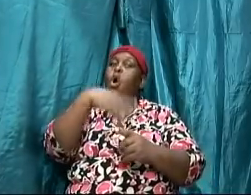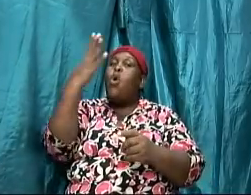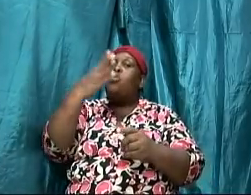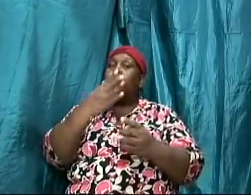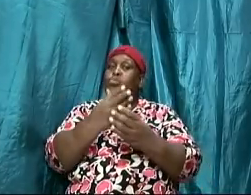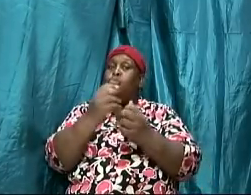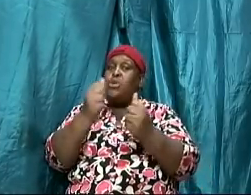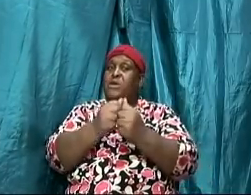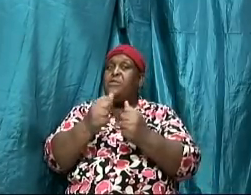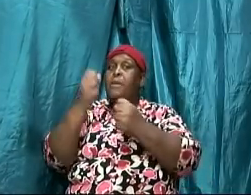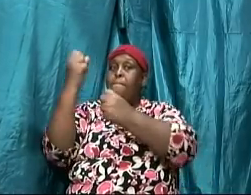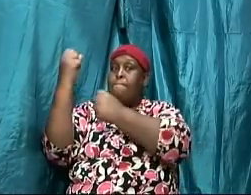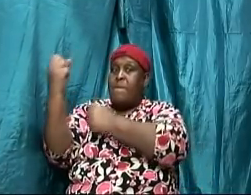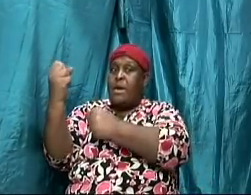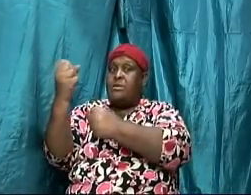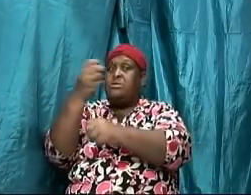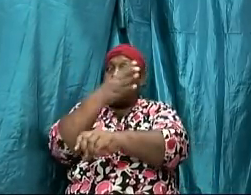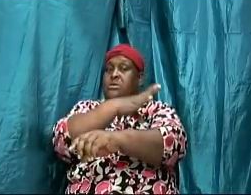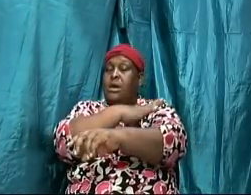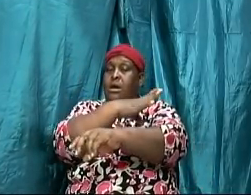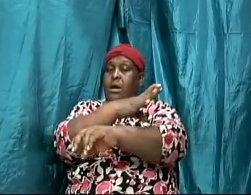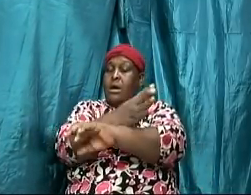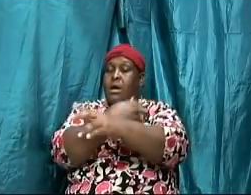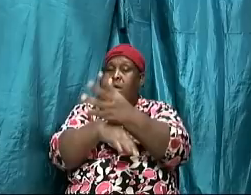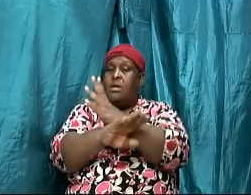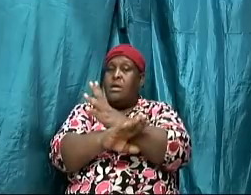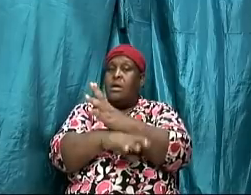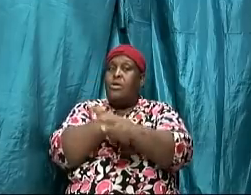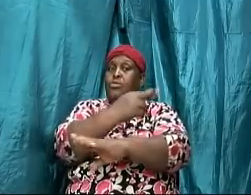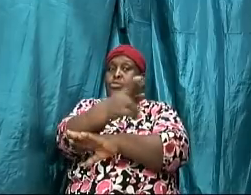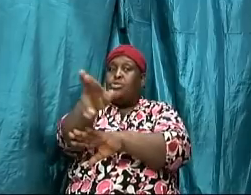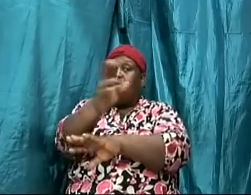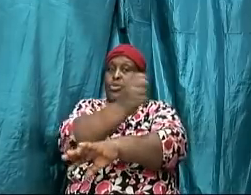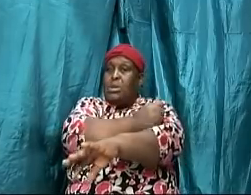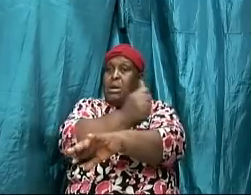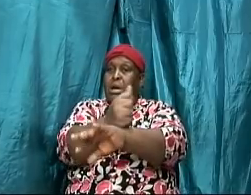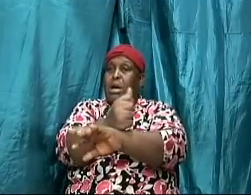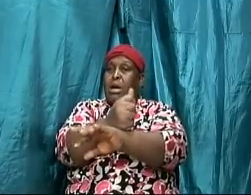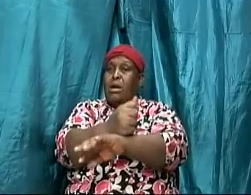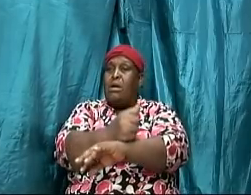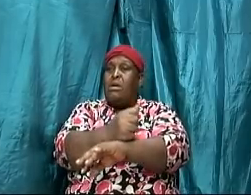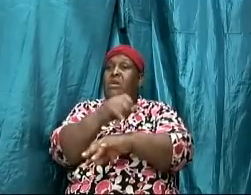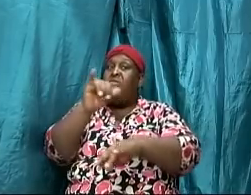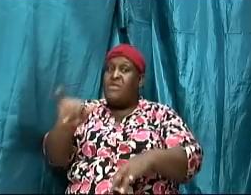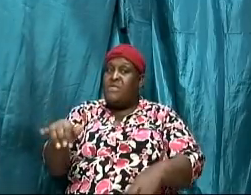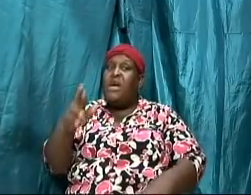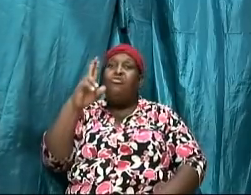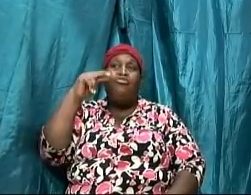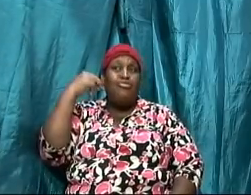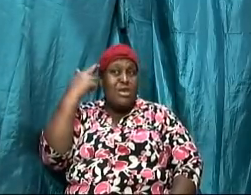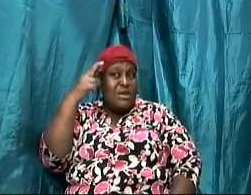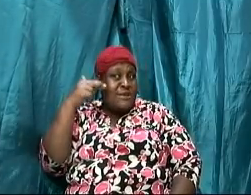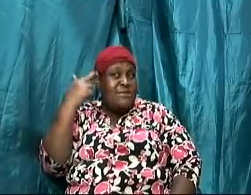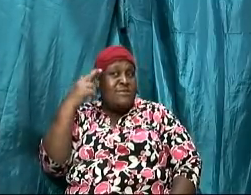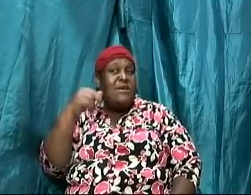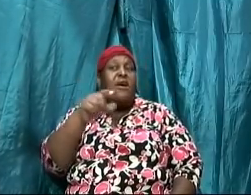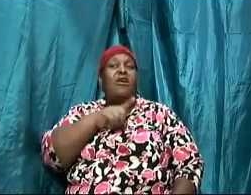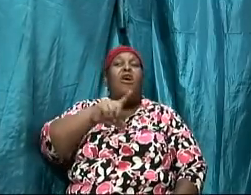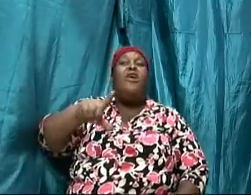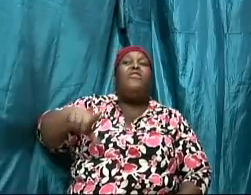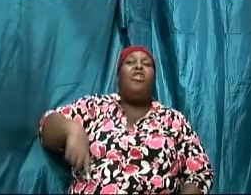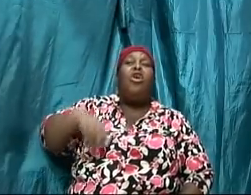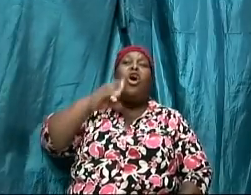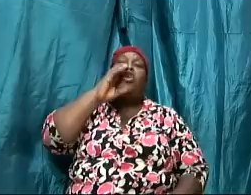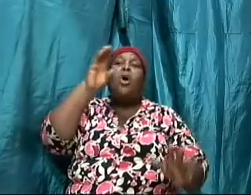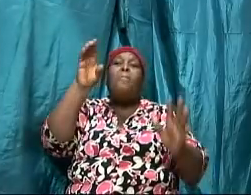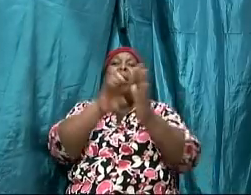hand and by a stretch out arm. Therefore, in other words, for that reason, the Lord thy God